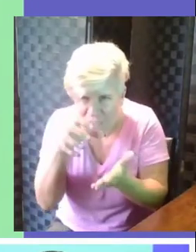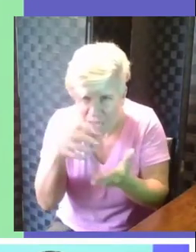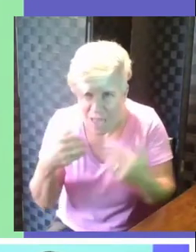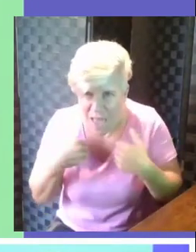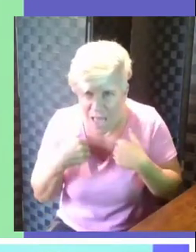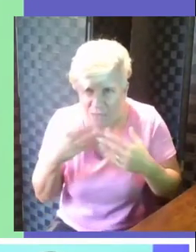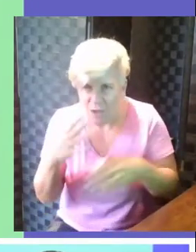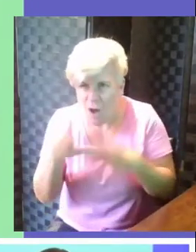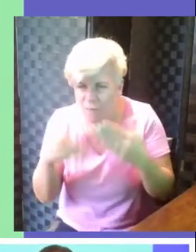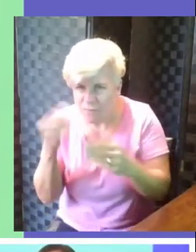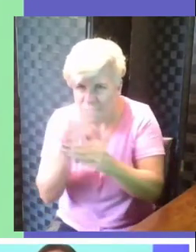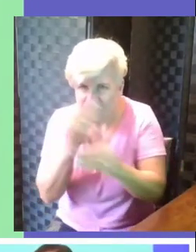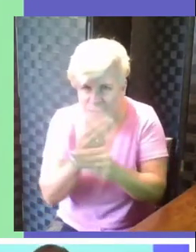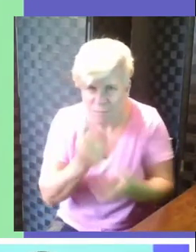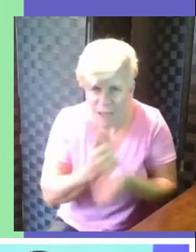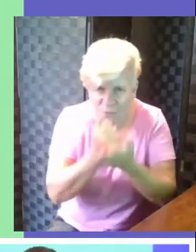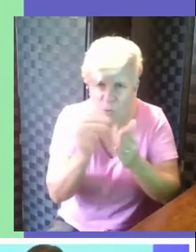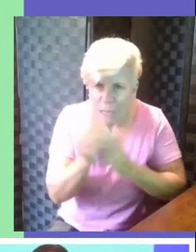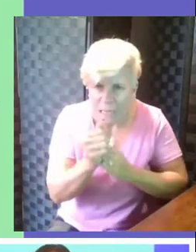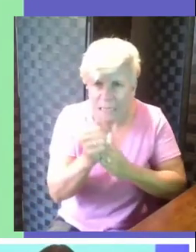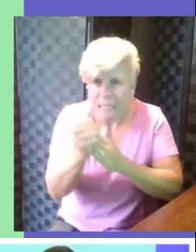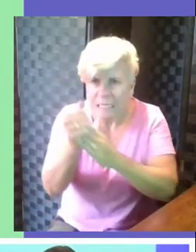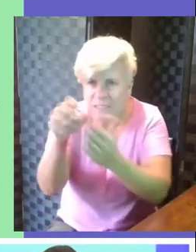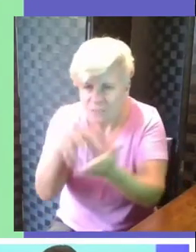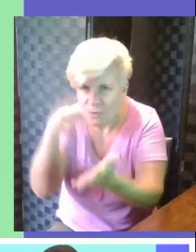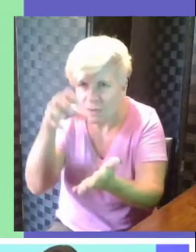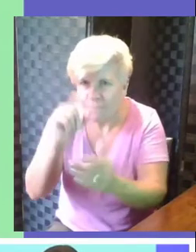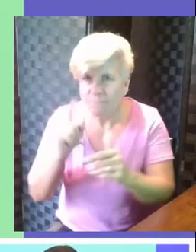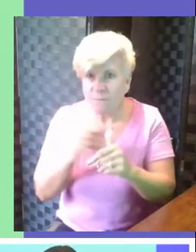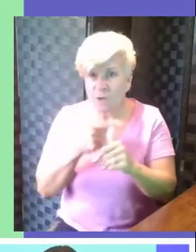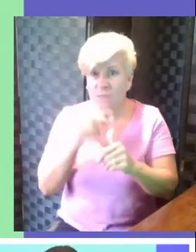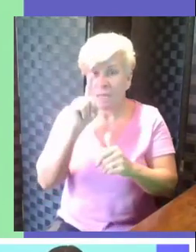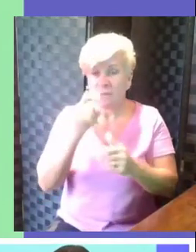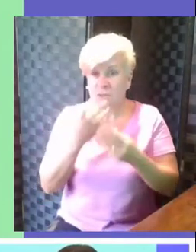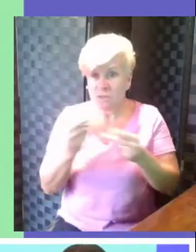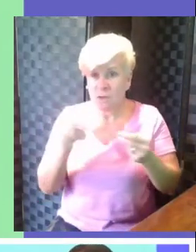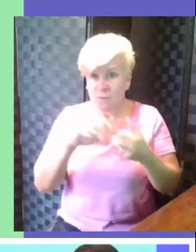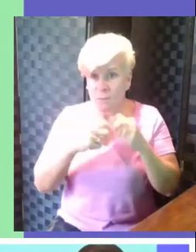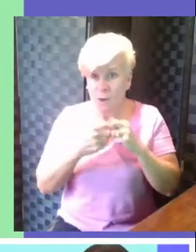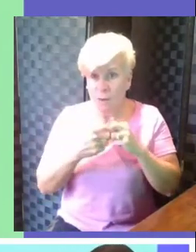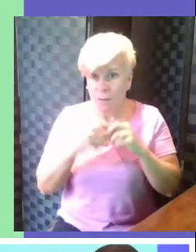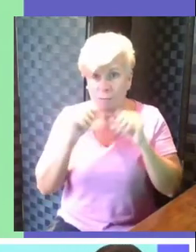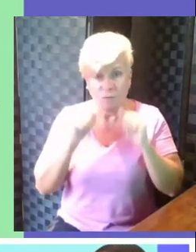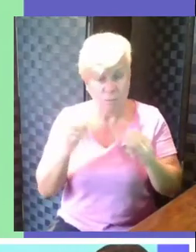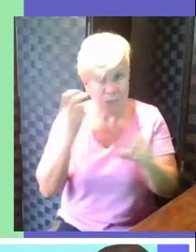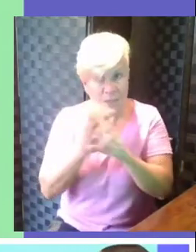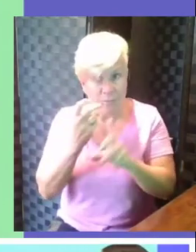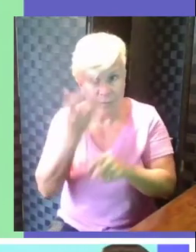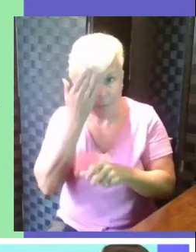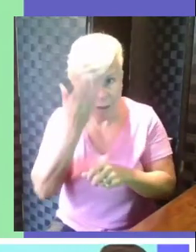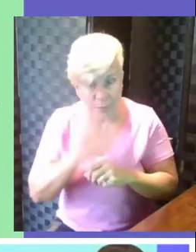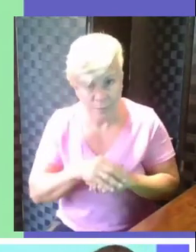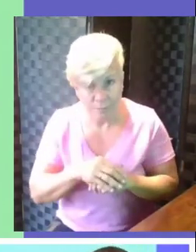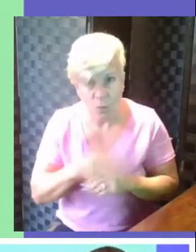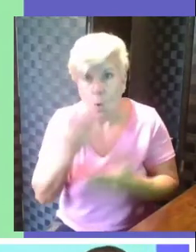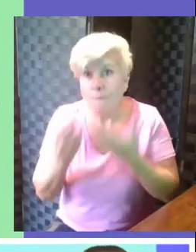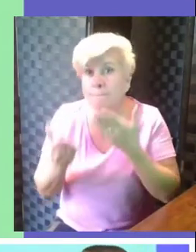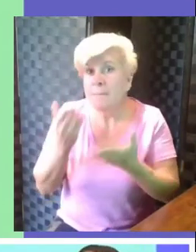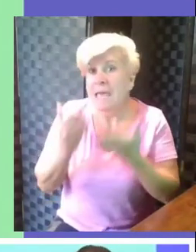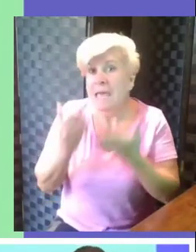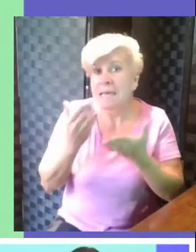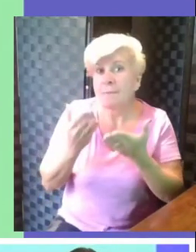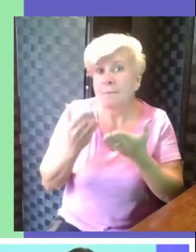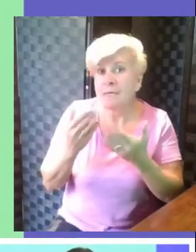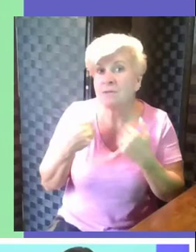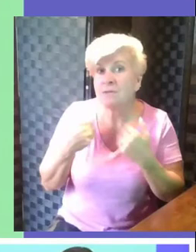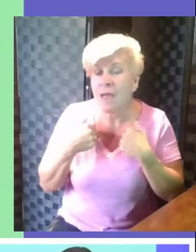all these math clues that are going to lead him to the treasure, but first he has to solve the problems. That could be tough on a pirate. Or maybe